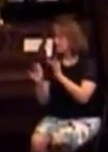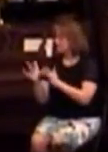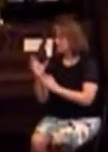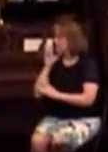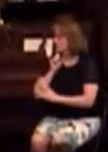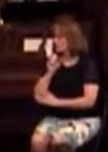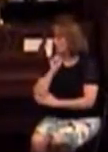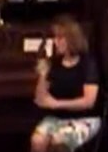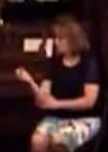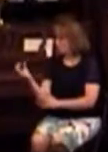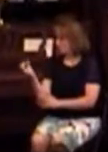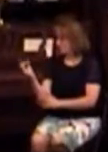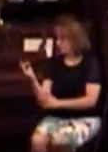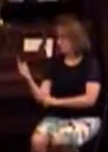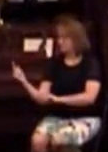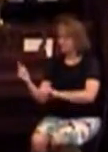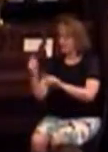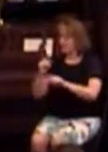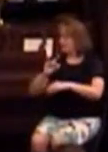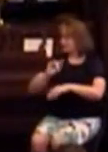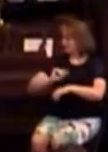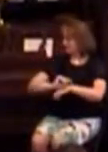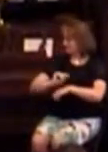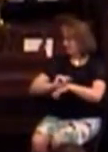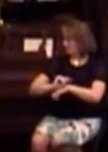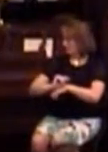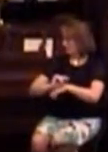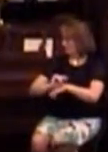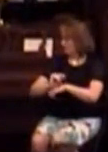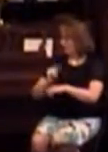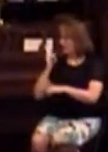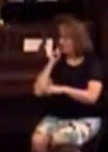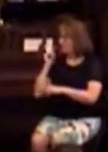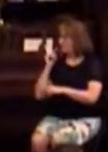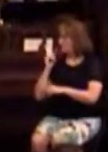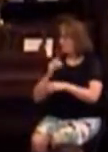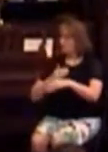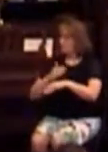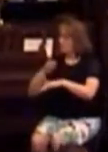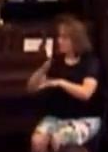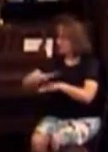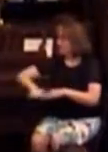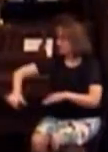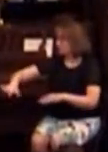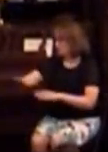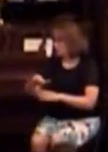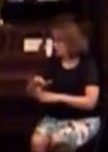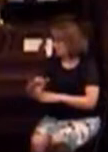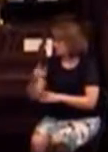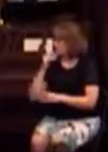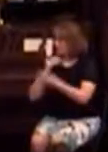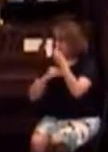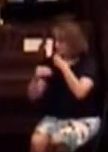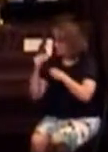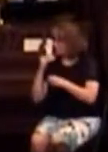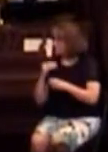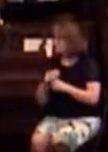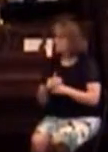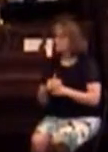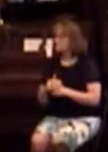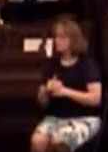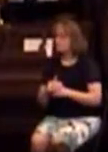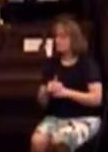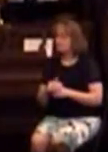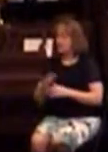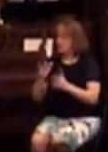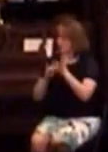the temple for Passover with his family. And he was there. It was a great experience.